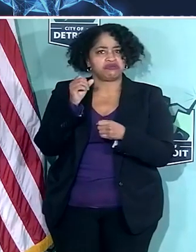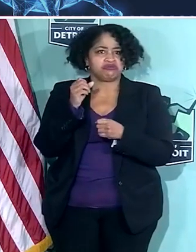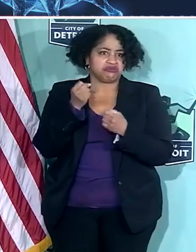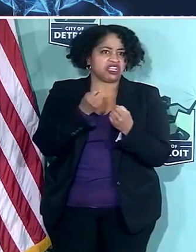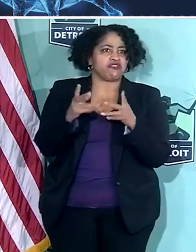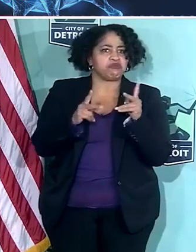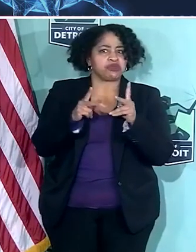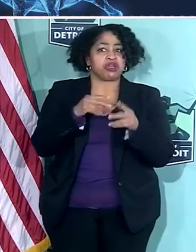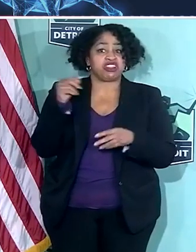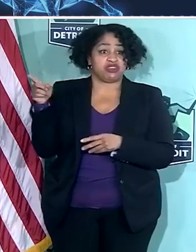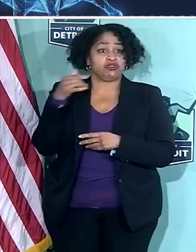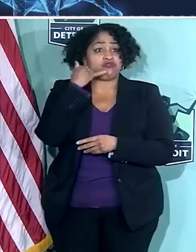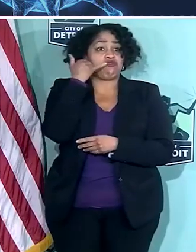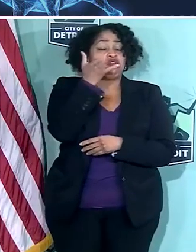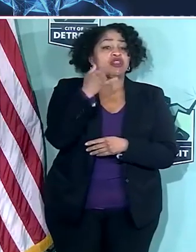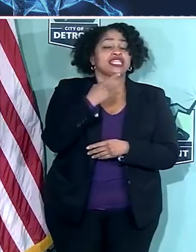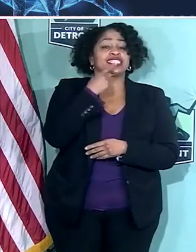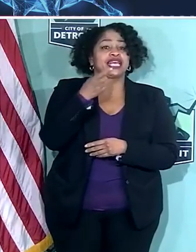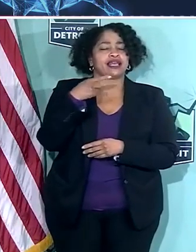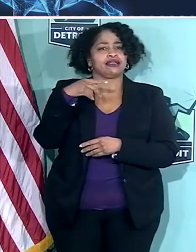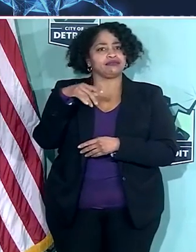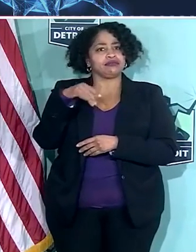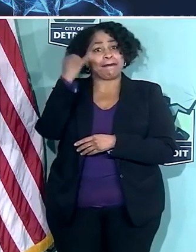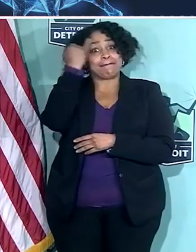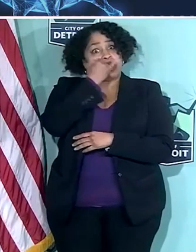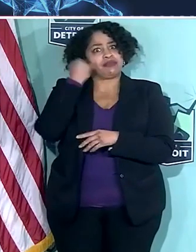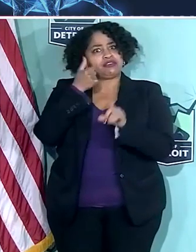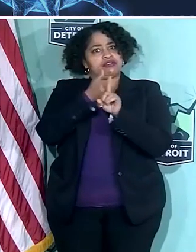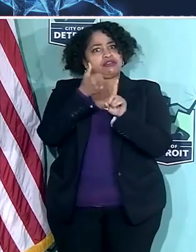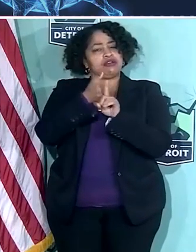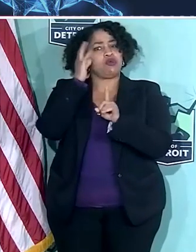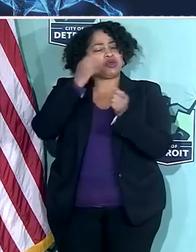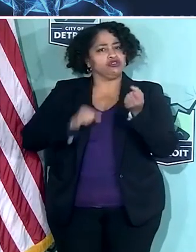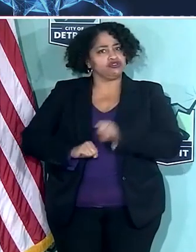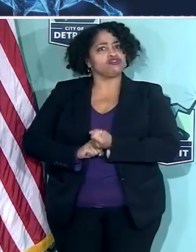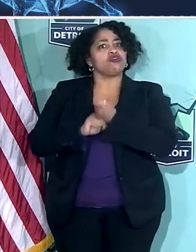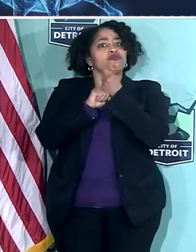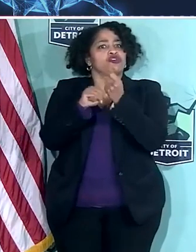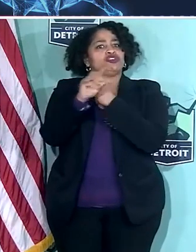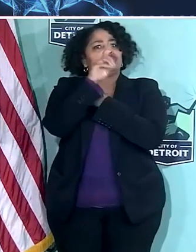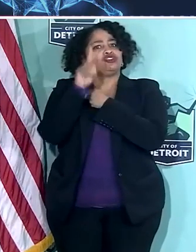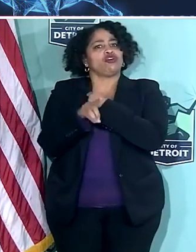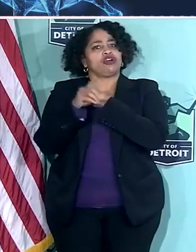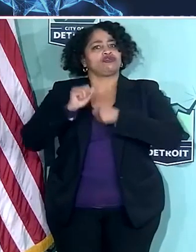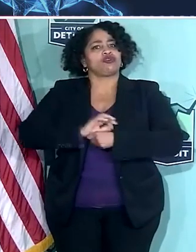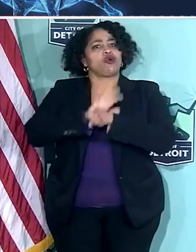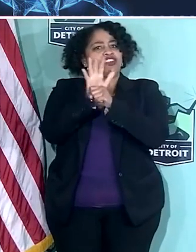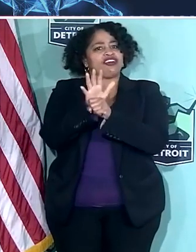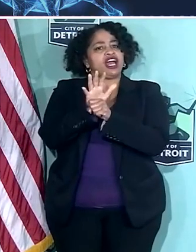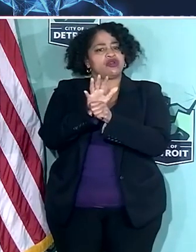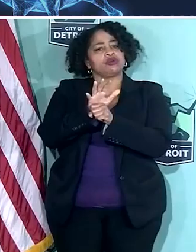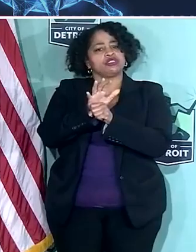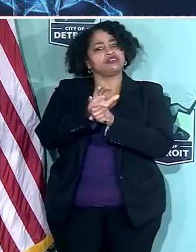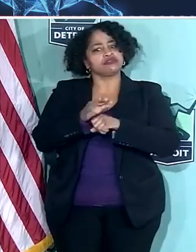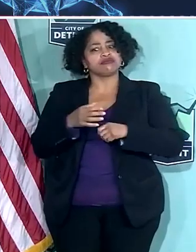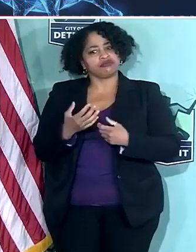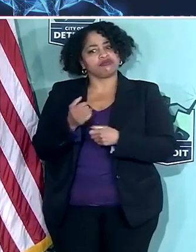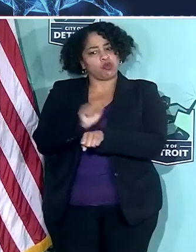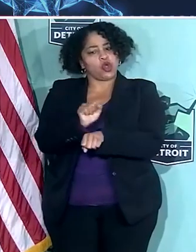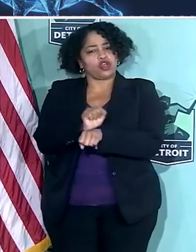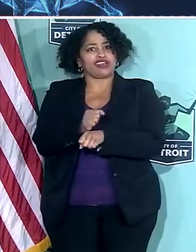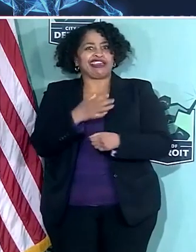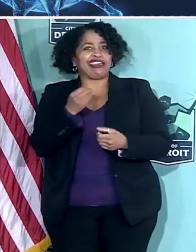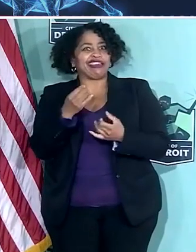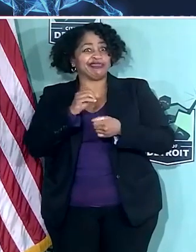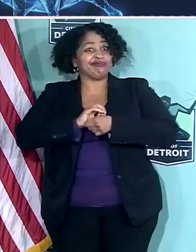he was calling to say that Pepsi was going to support Detroit's coronavirus efforts. And Pepsi